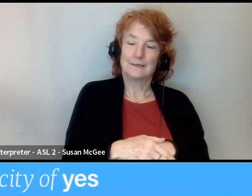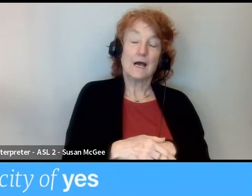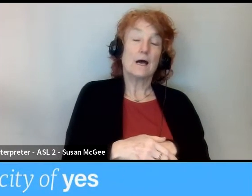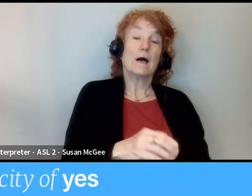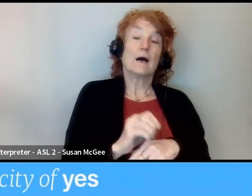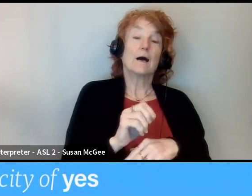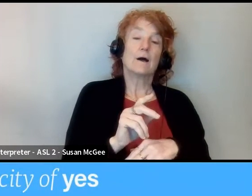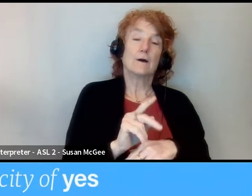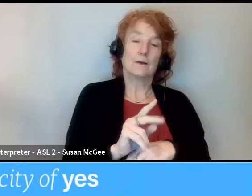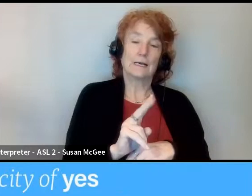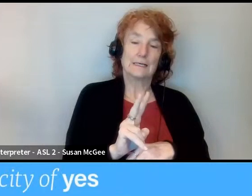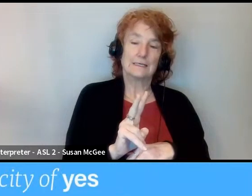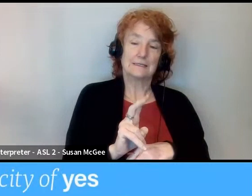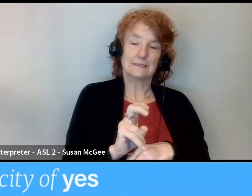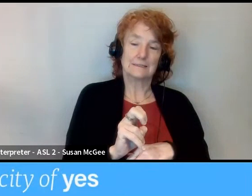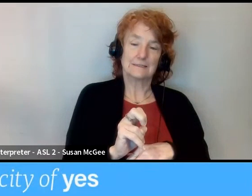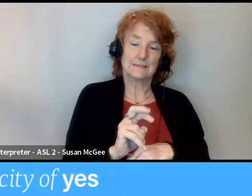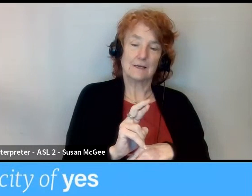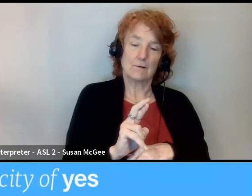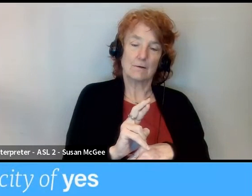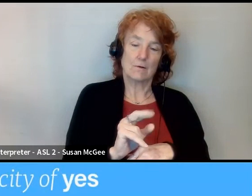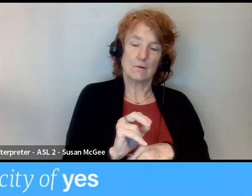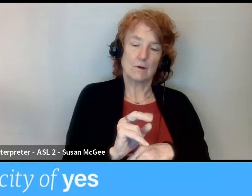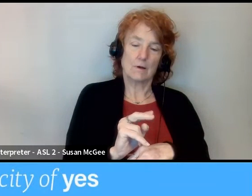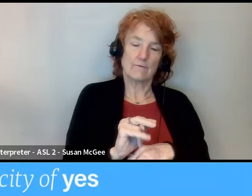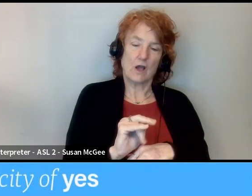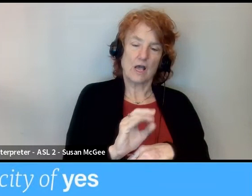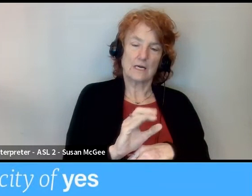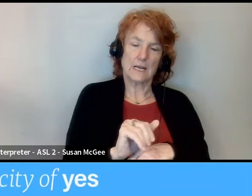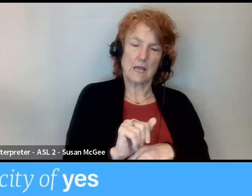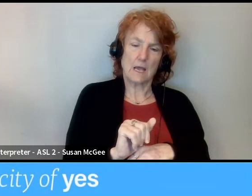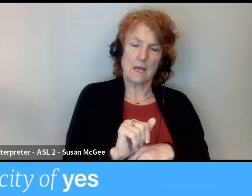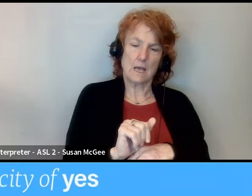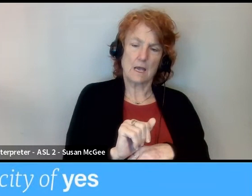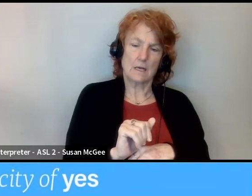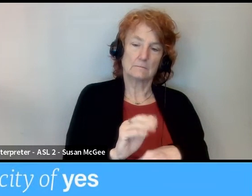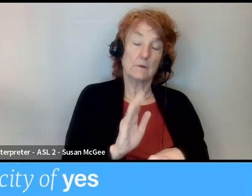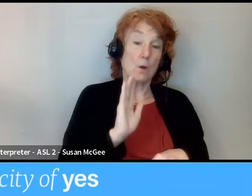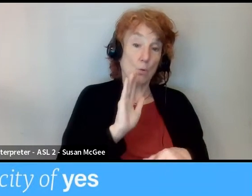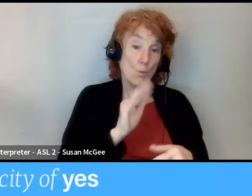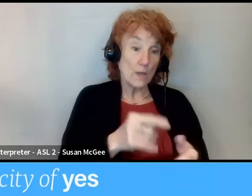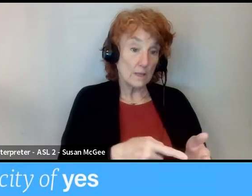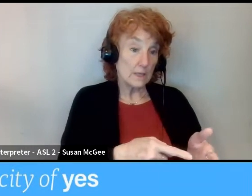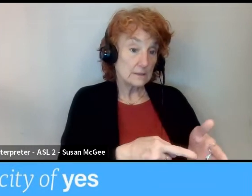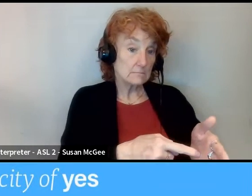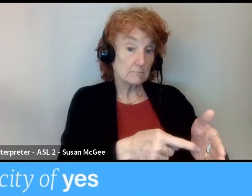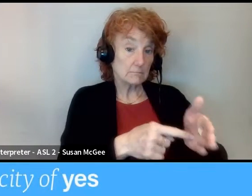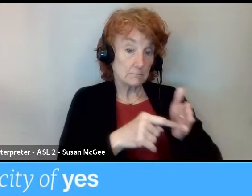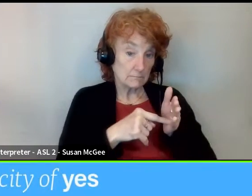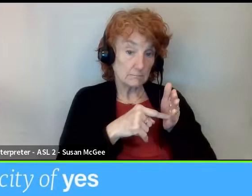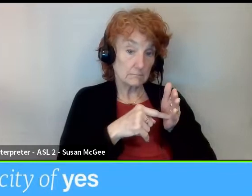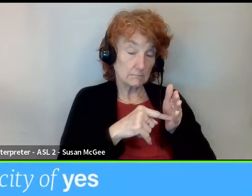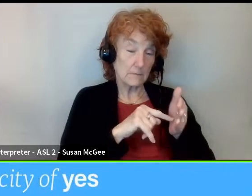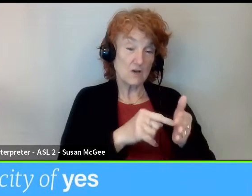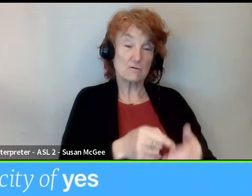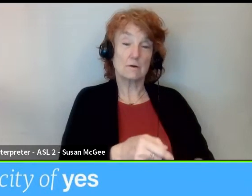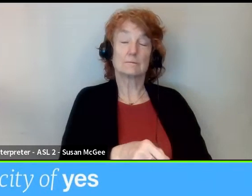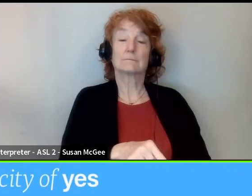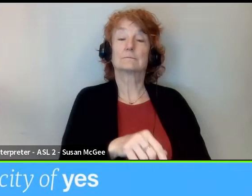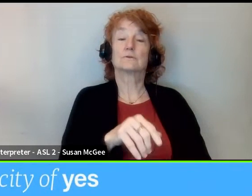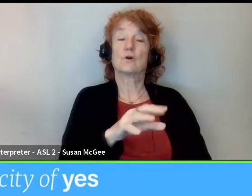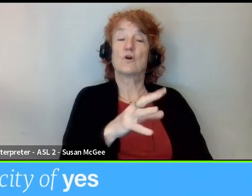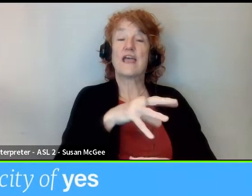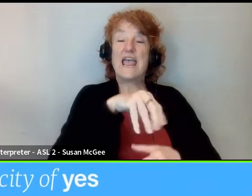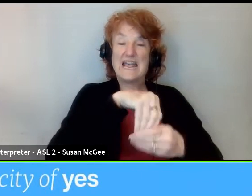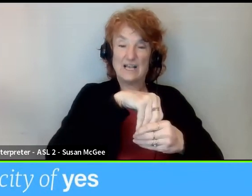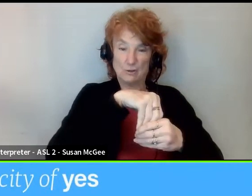So Veronica, this is coming to you. Will this trigger mandatory inclusionary housing? We are not proposing to